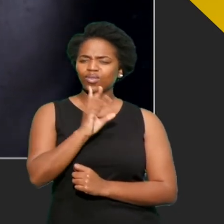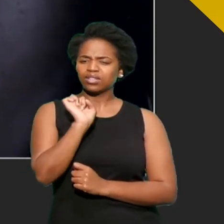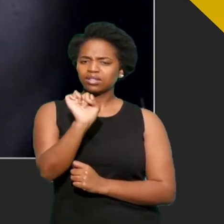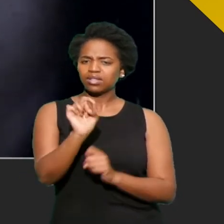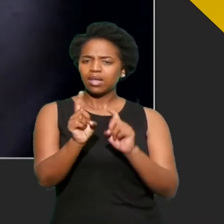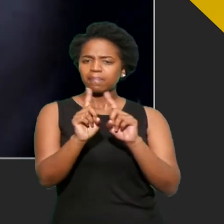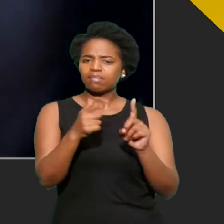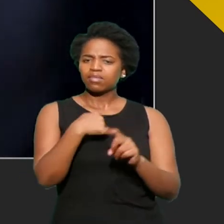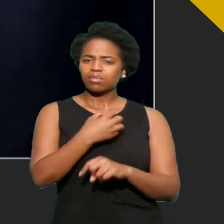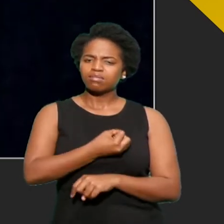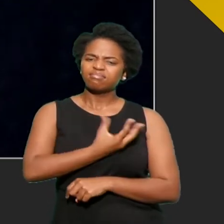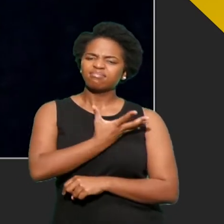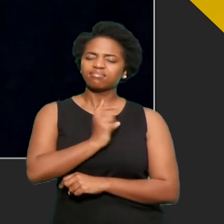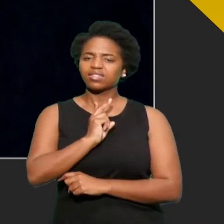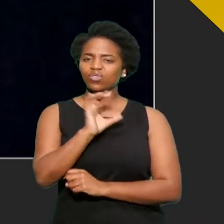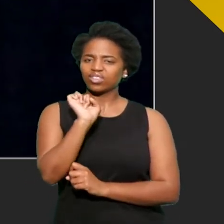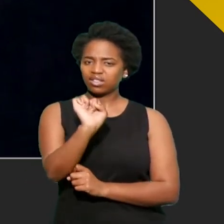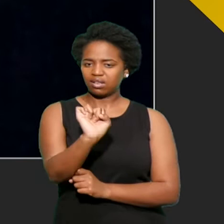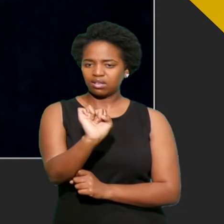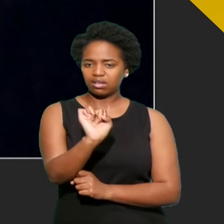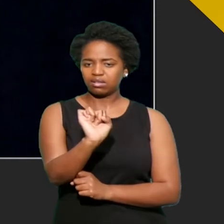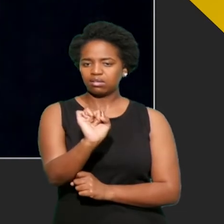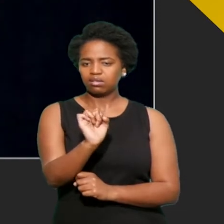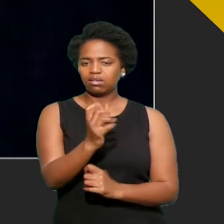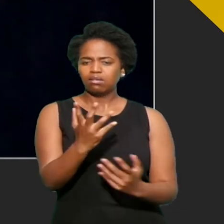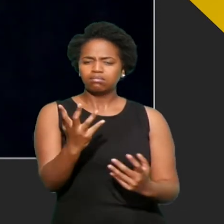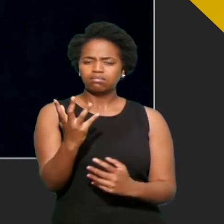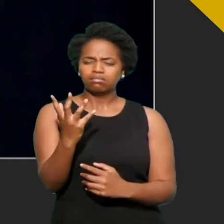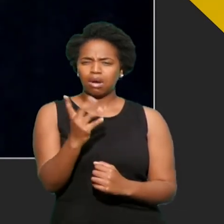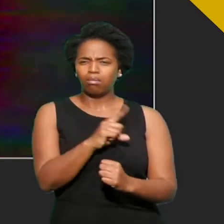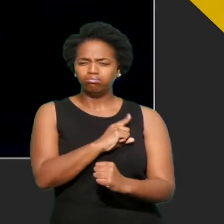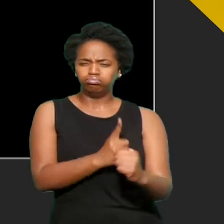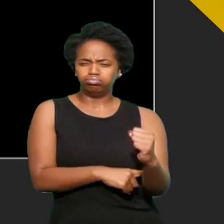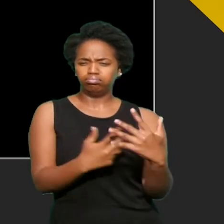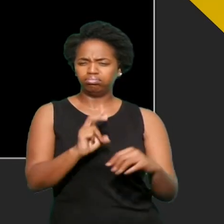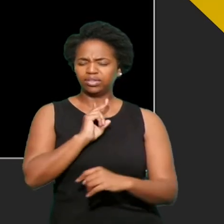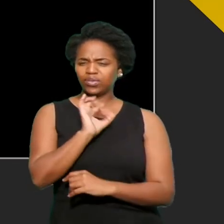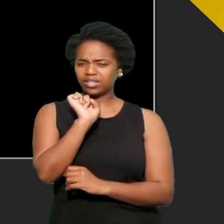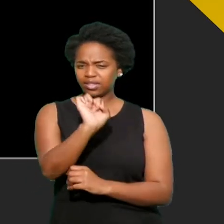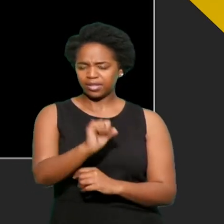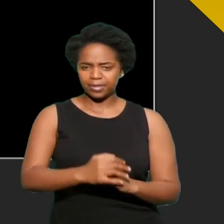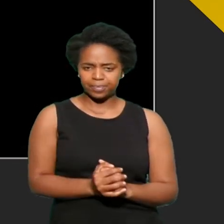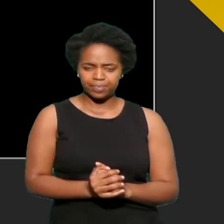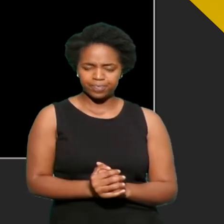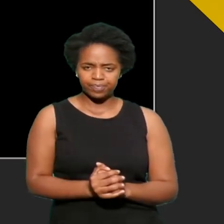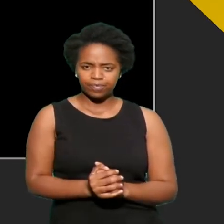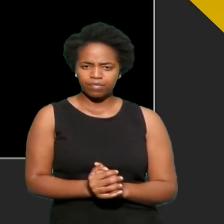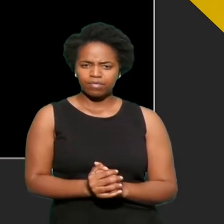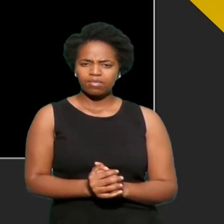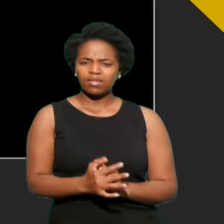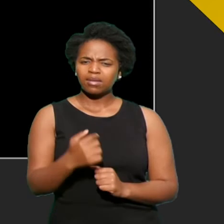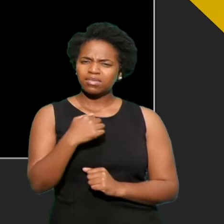I just fell in love with his voice. He had such a powerful voice, such an amazing voice. And I